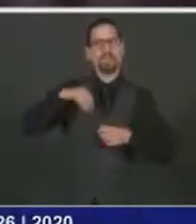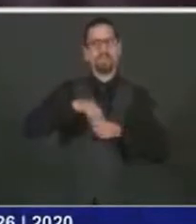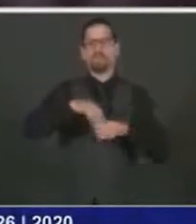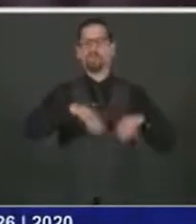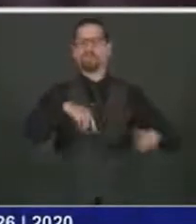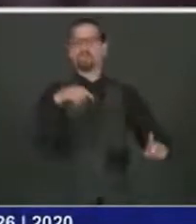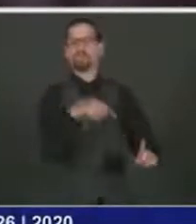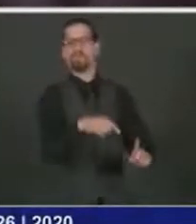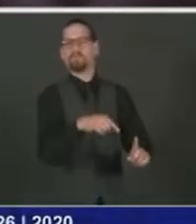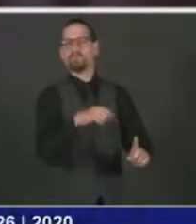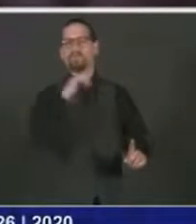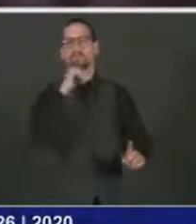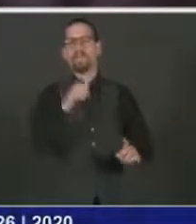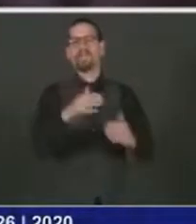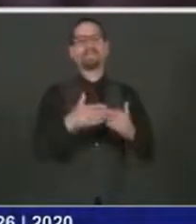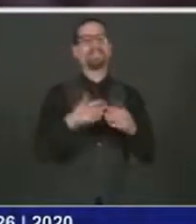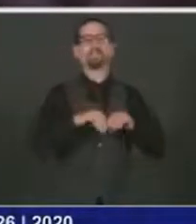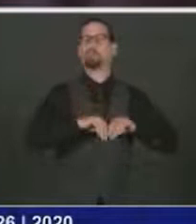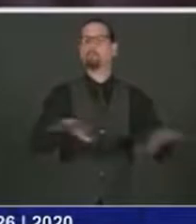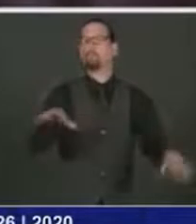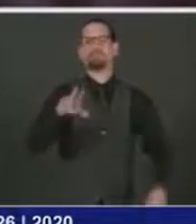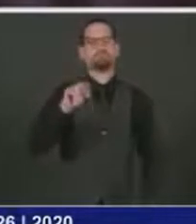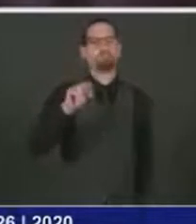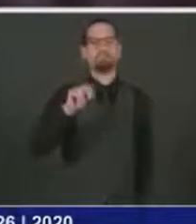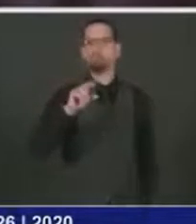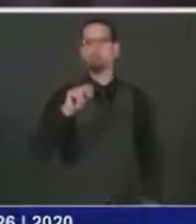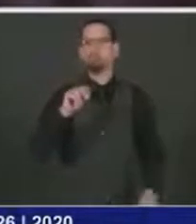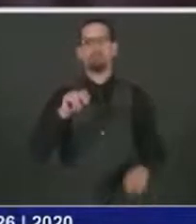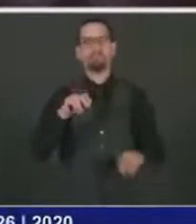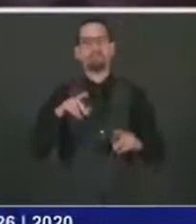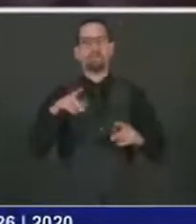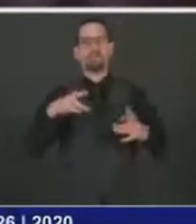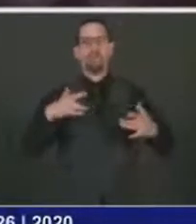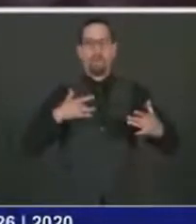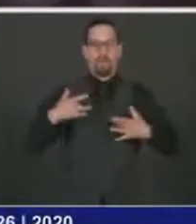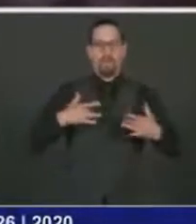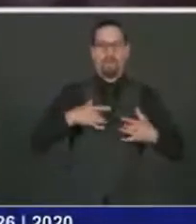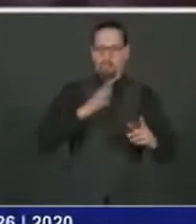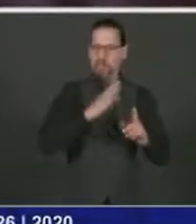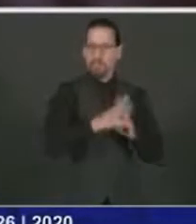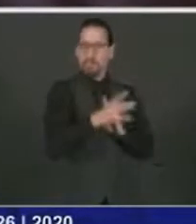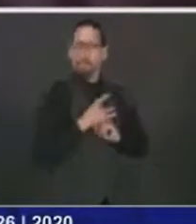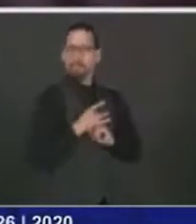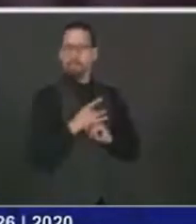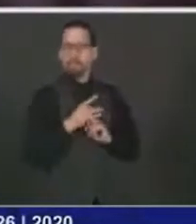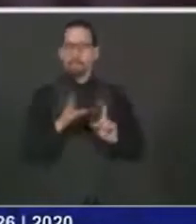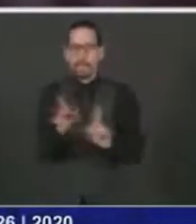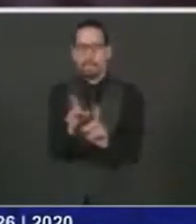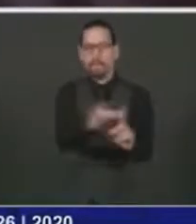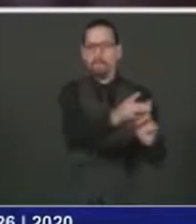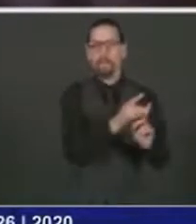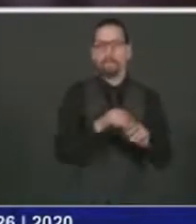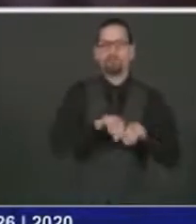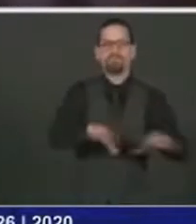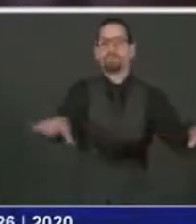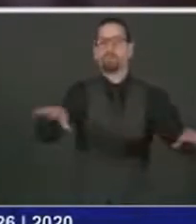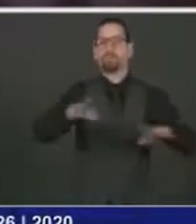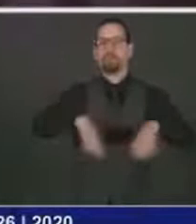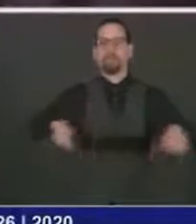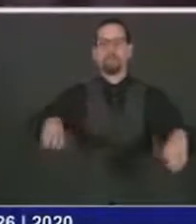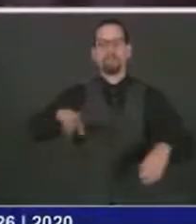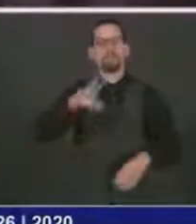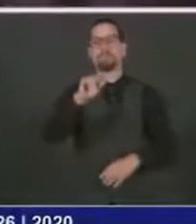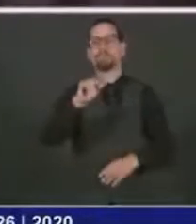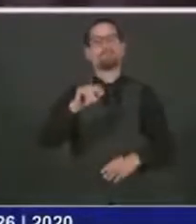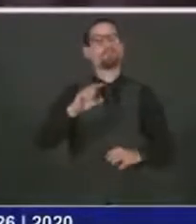and of itself. A child cannot catch multi-system inflammatory syndrome from